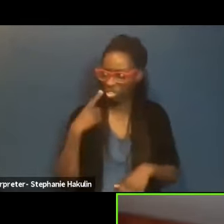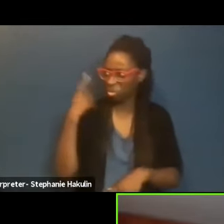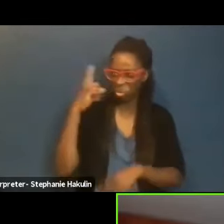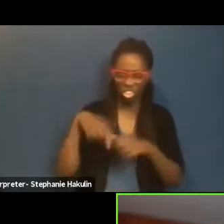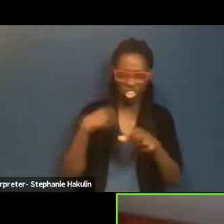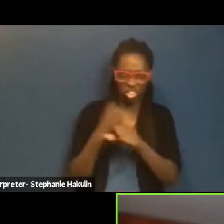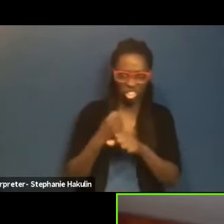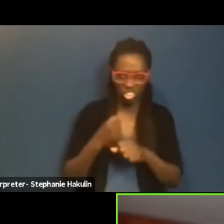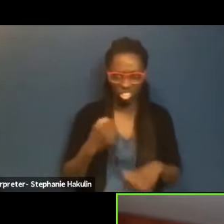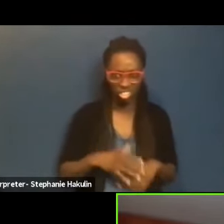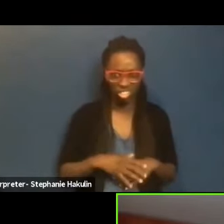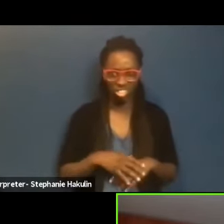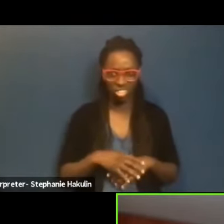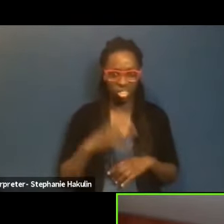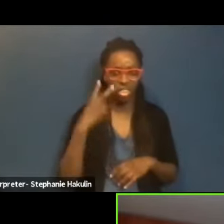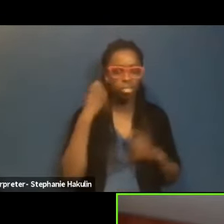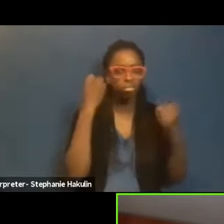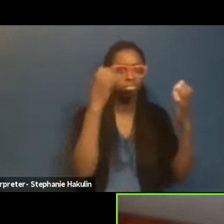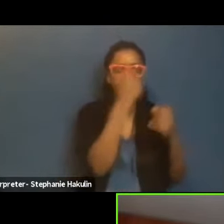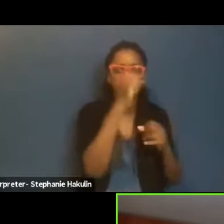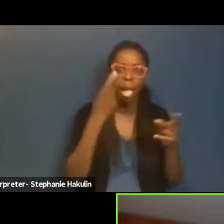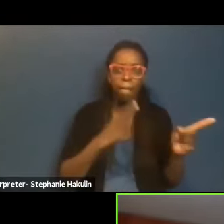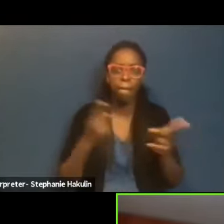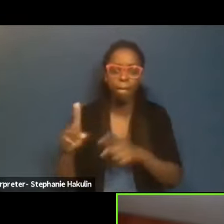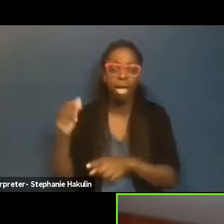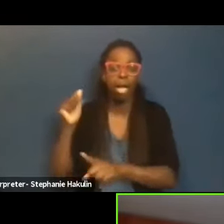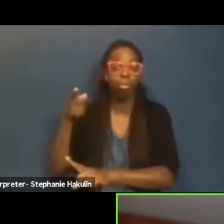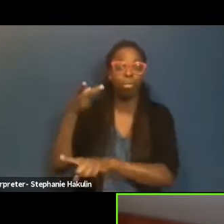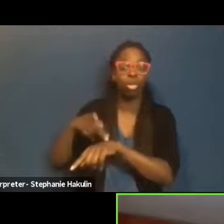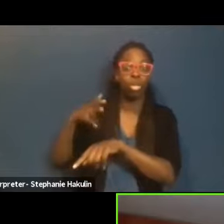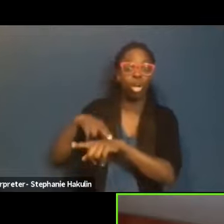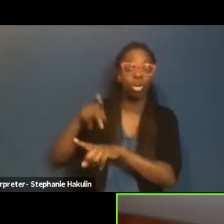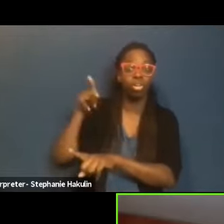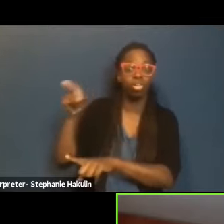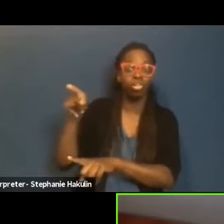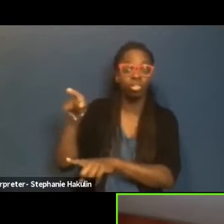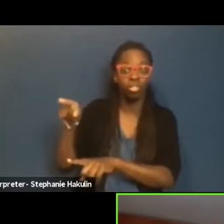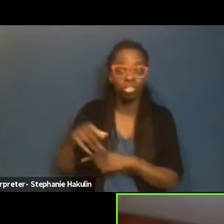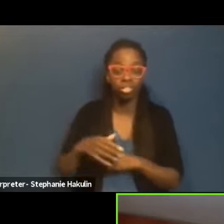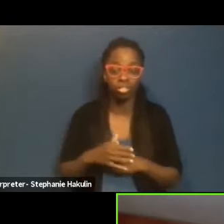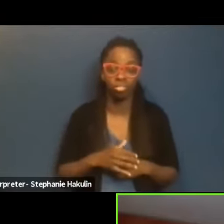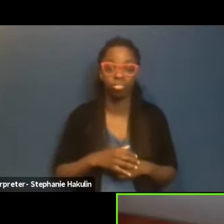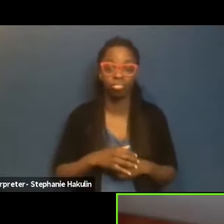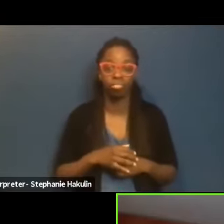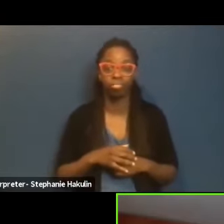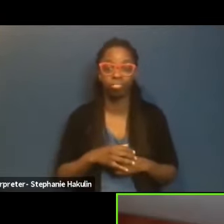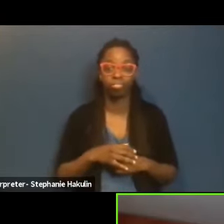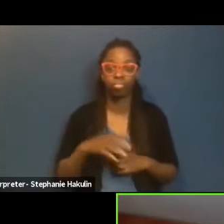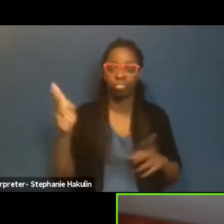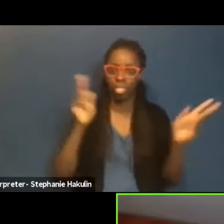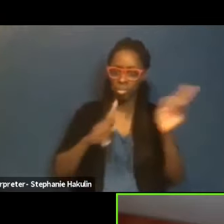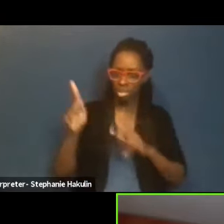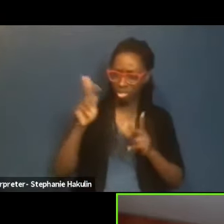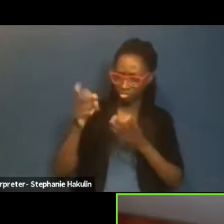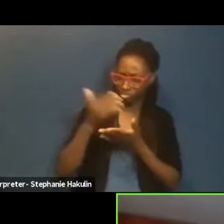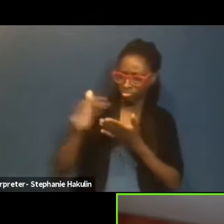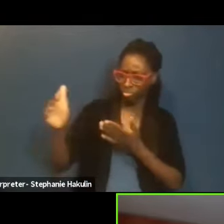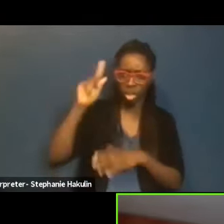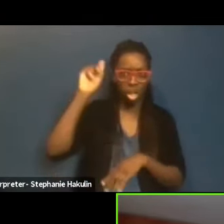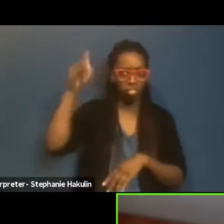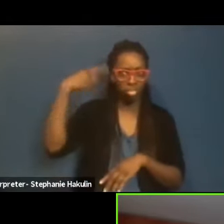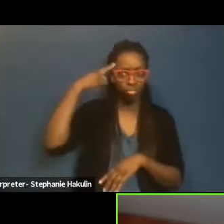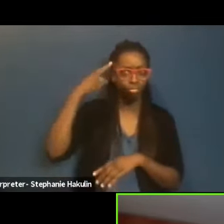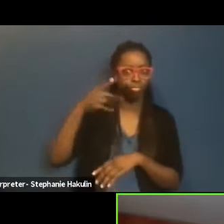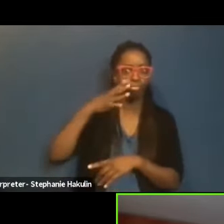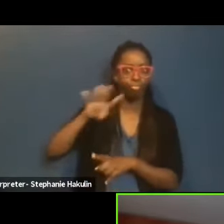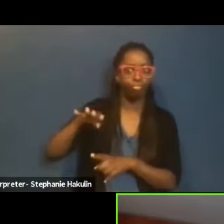Rico, where the people of Boricuan ousted the governor, Ricardo Rosselló. And I started writing